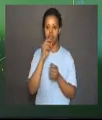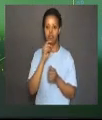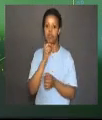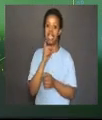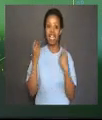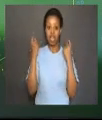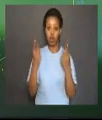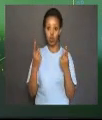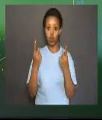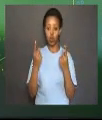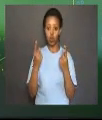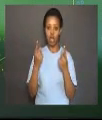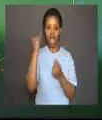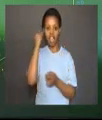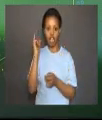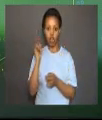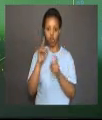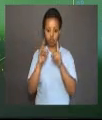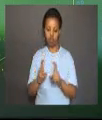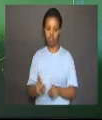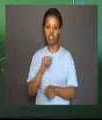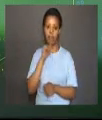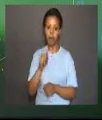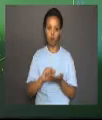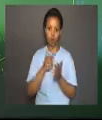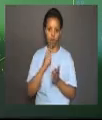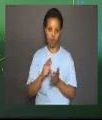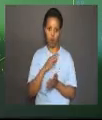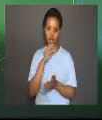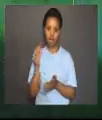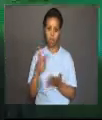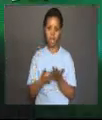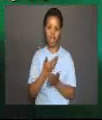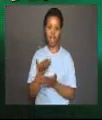their ideas to determine if they were correct.